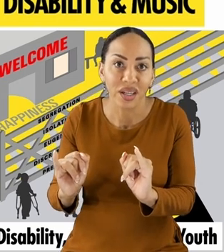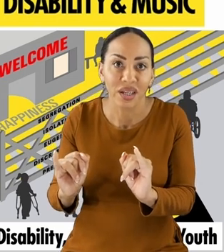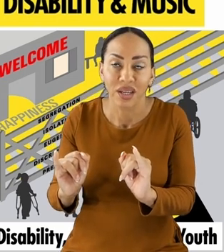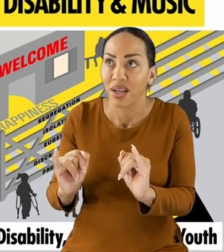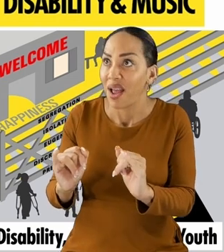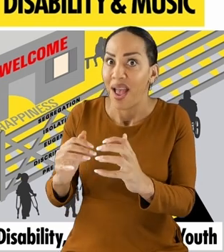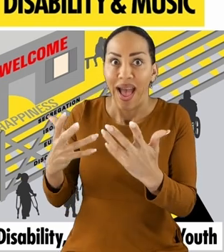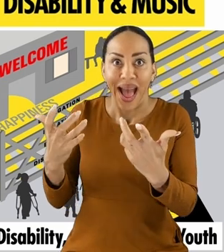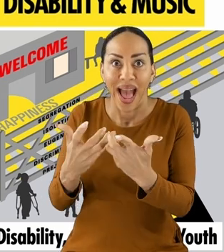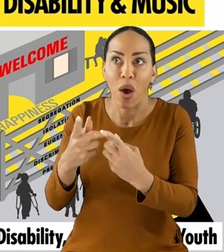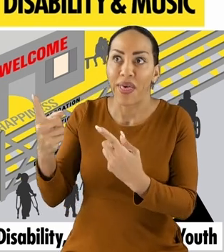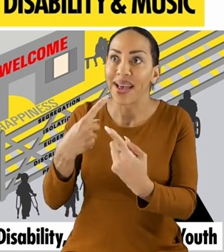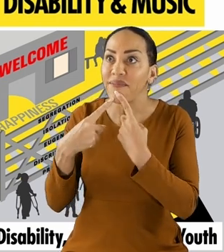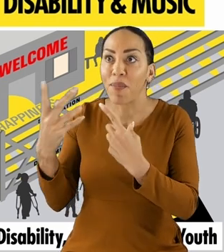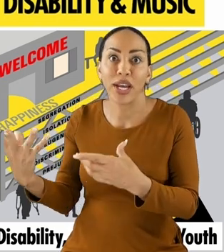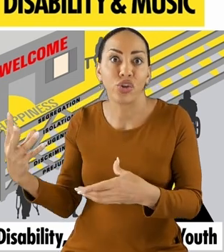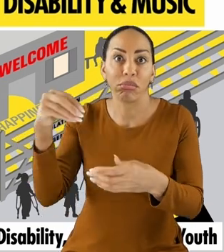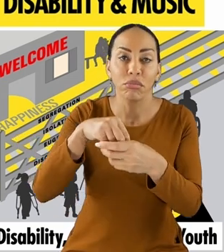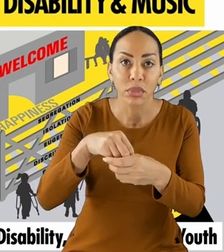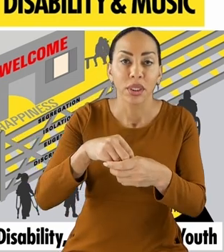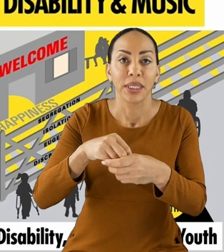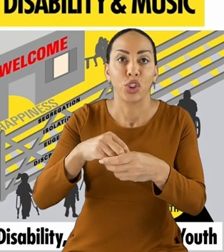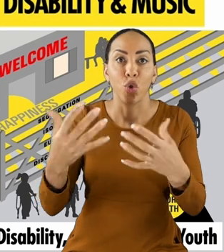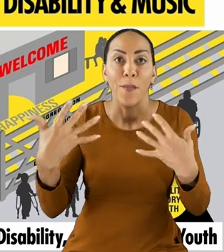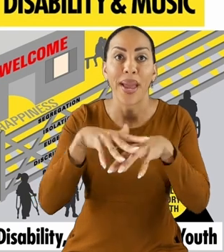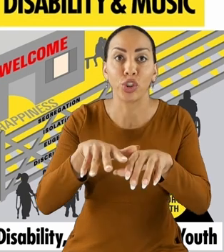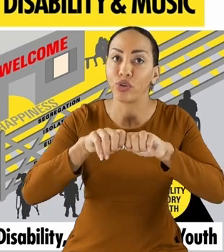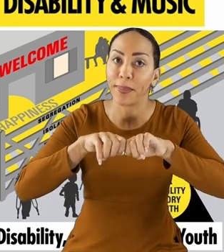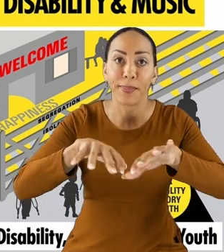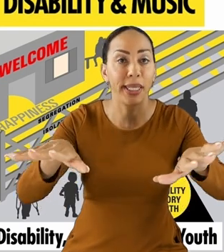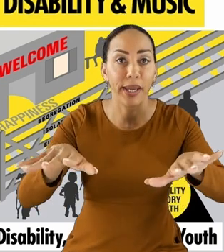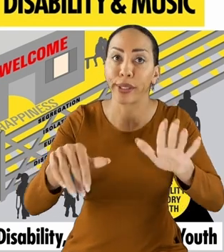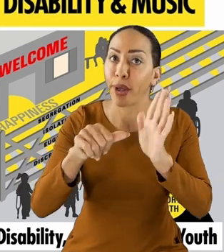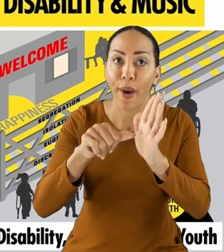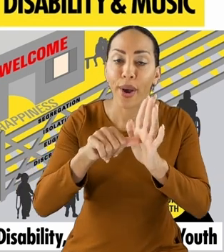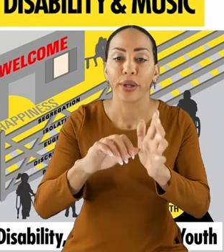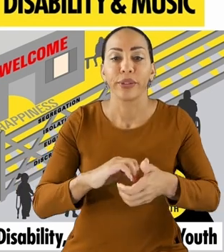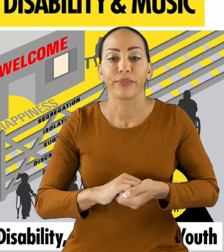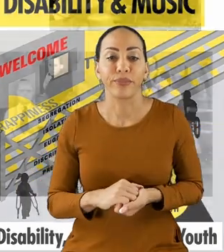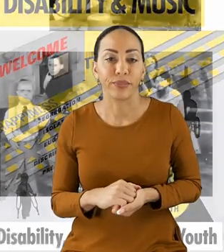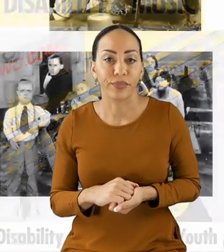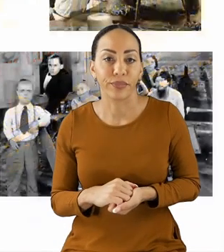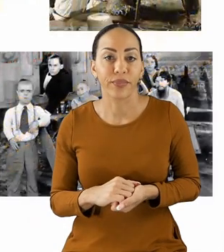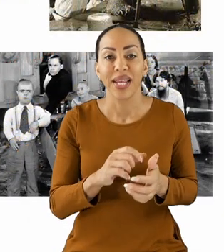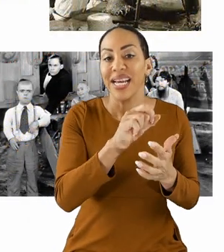are major scandals, but it's very hard to get these things through into the mass media. Next.